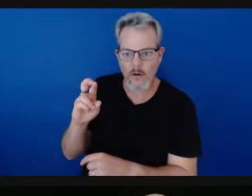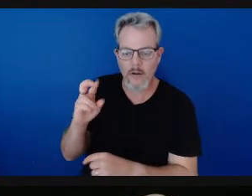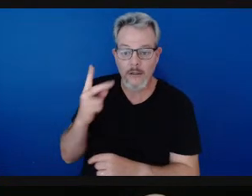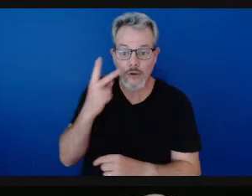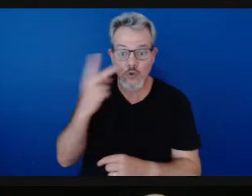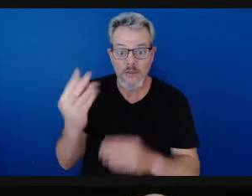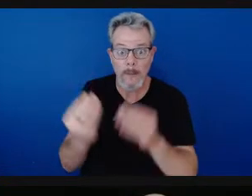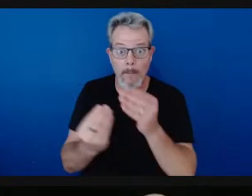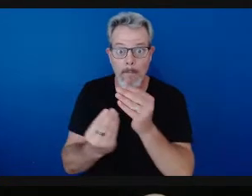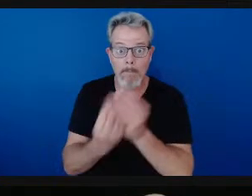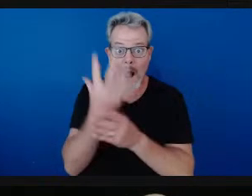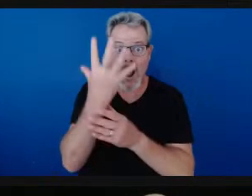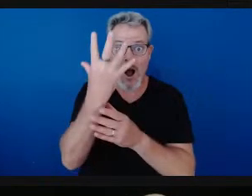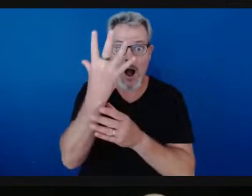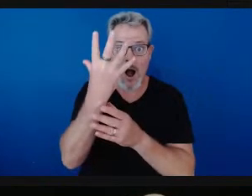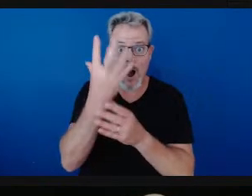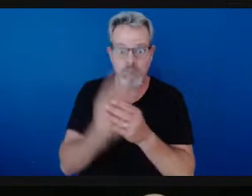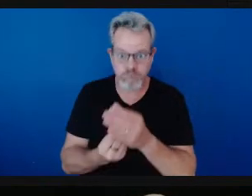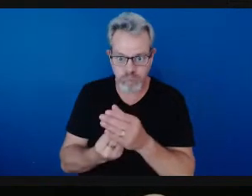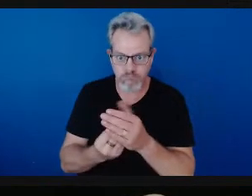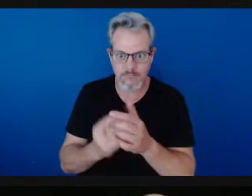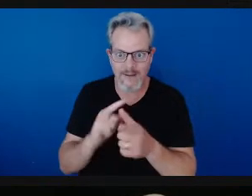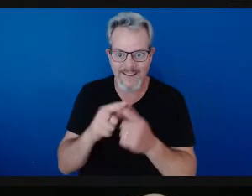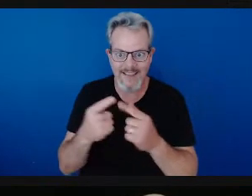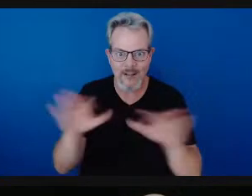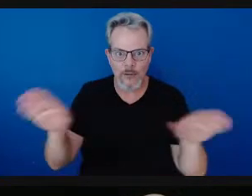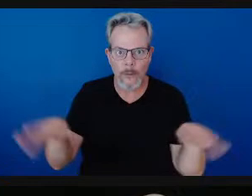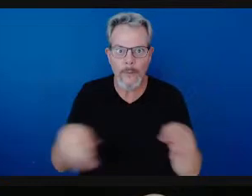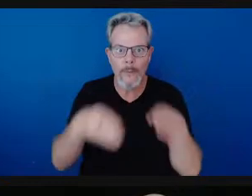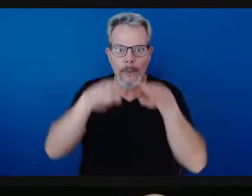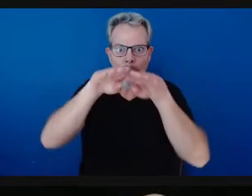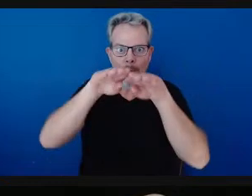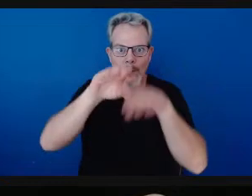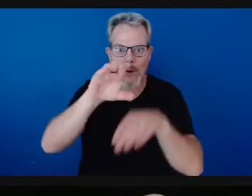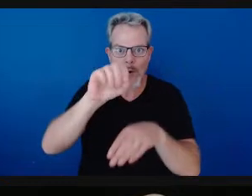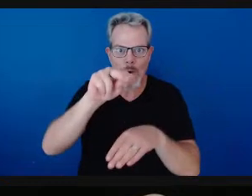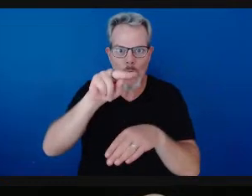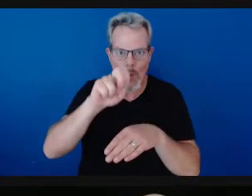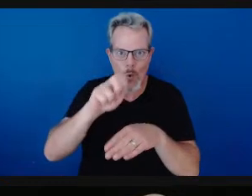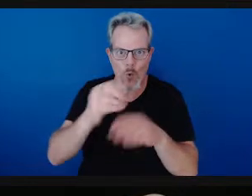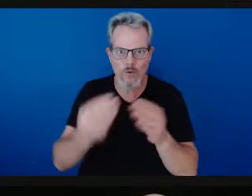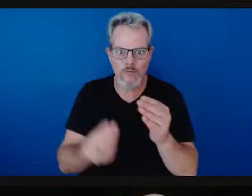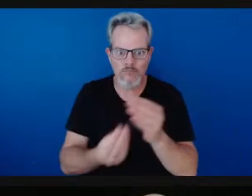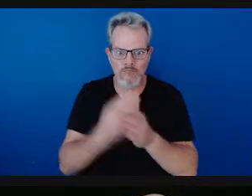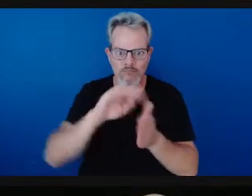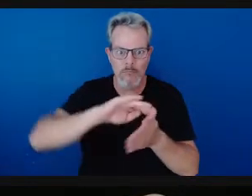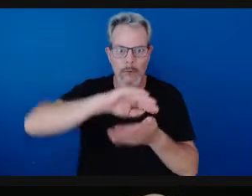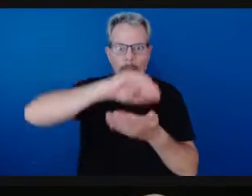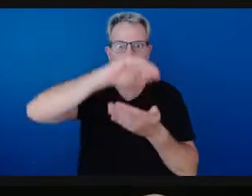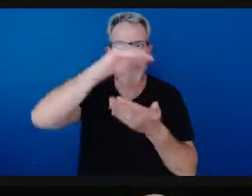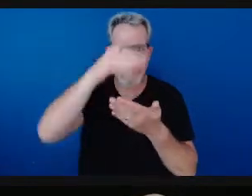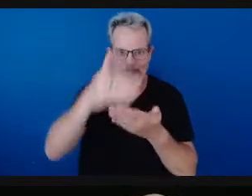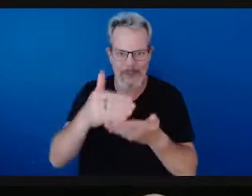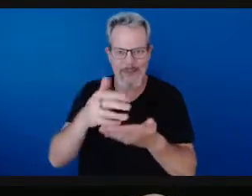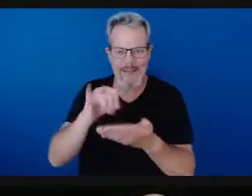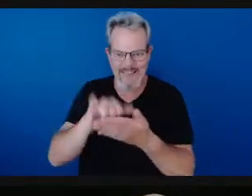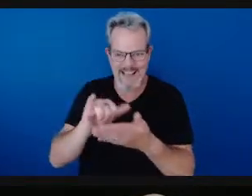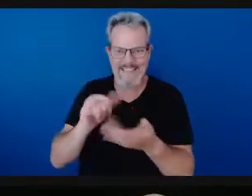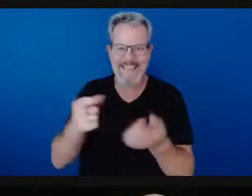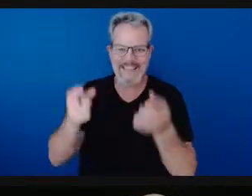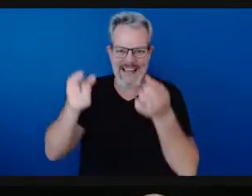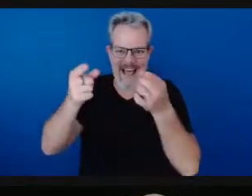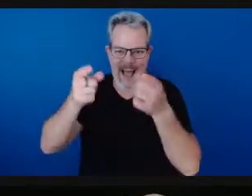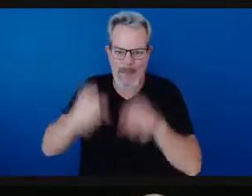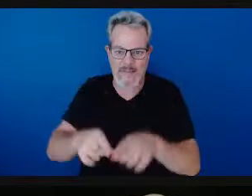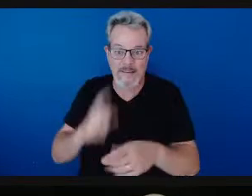look for is how these cones are now the feature that's growing overnight and this morning. That's the story of what's happening here. So play it, you see these cones